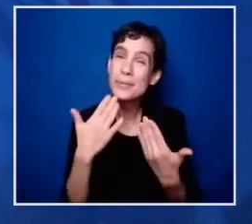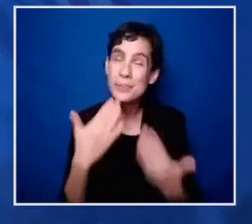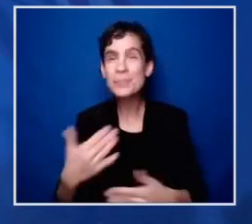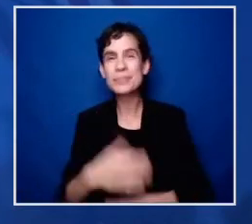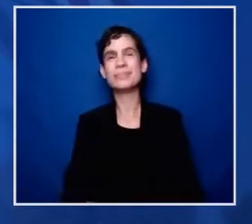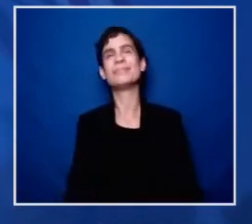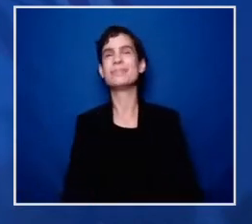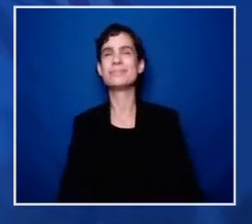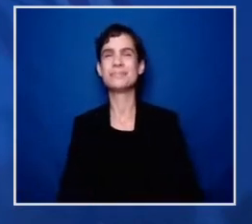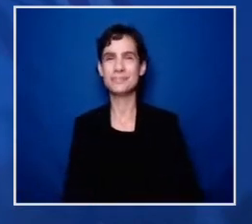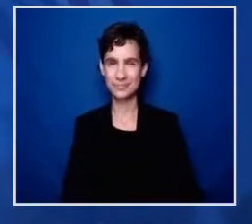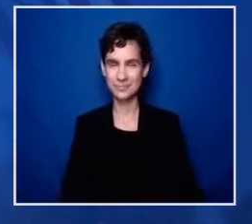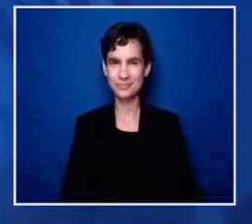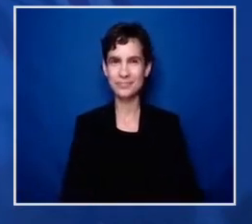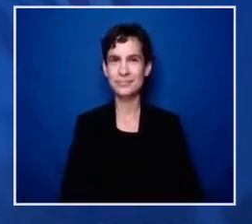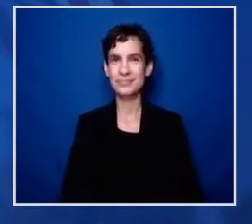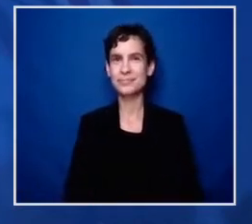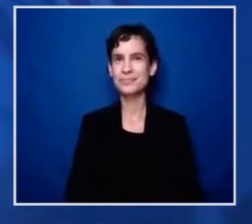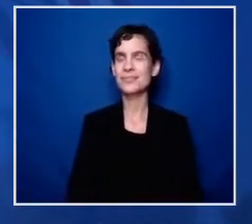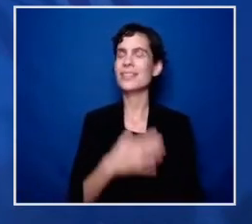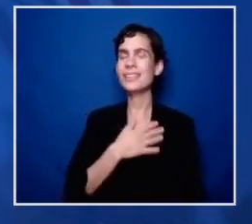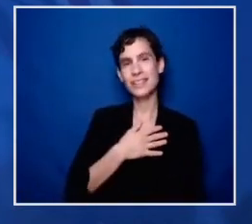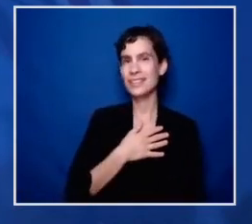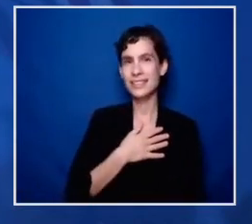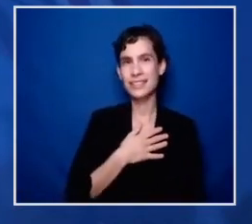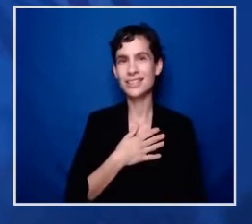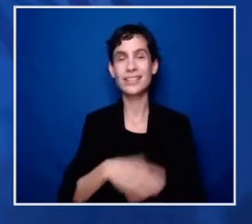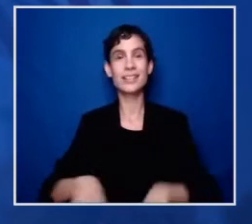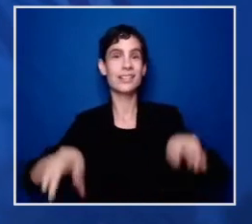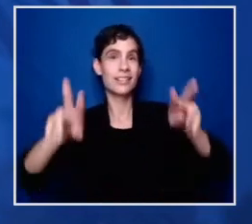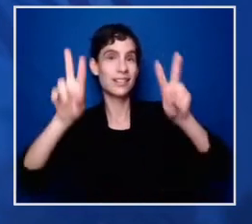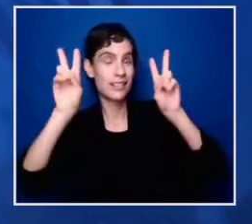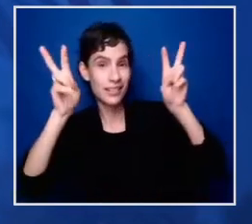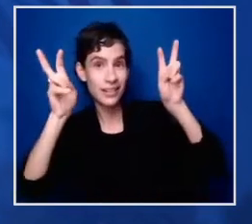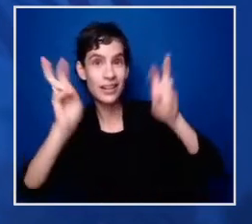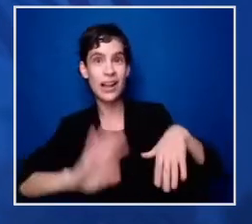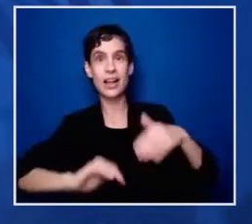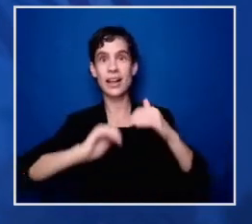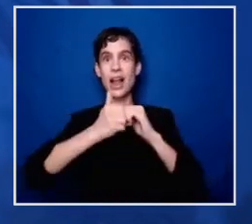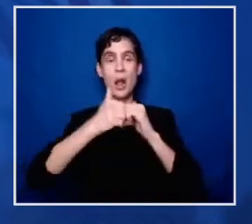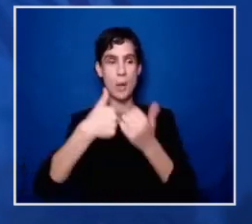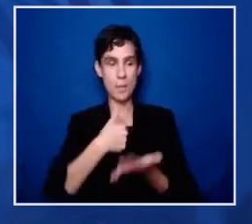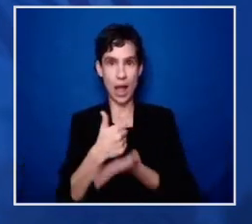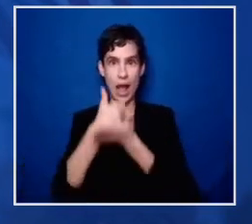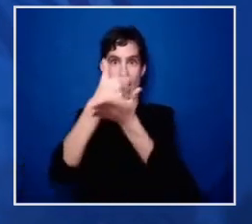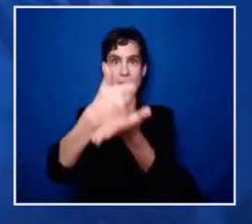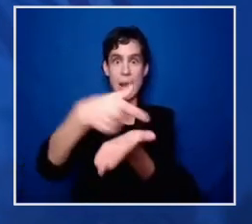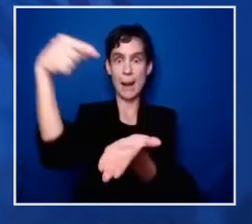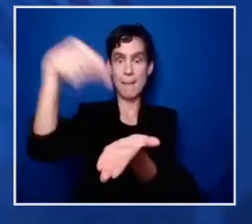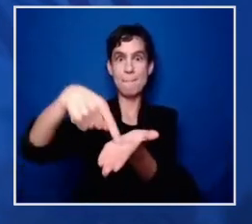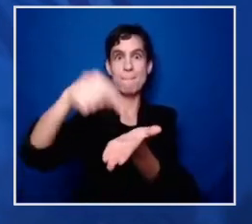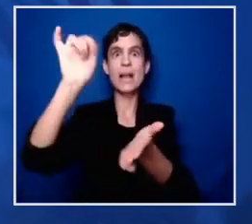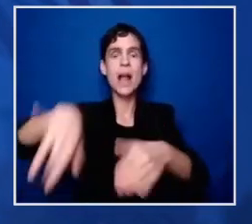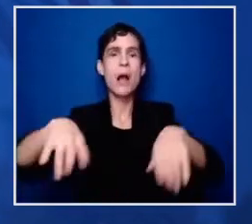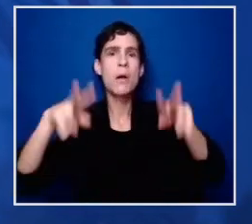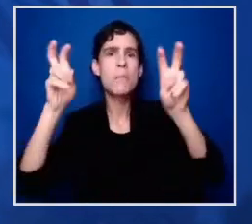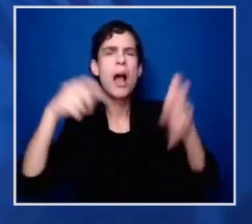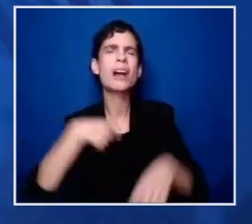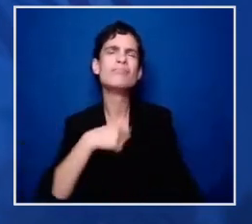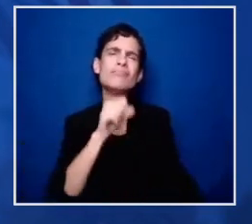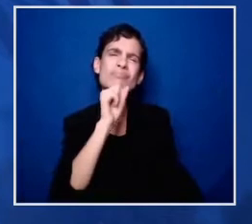How can I help you? I love that motto. Mm-hmm. And knowing that each day Chairman Robert